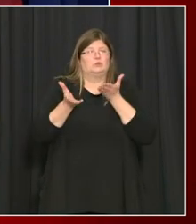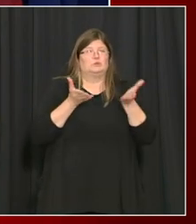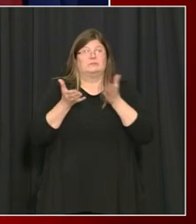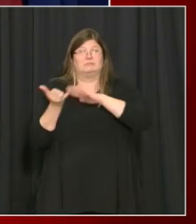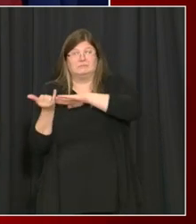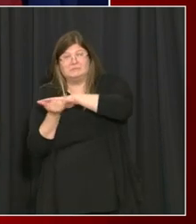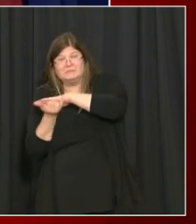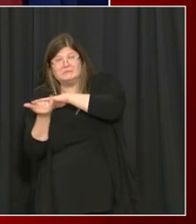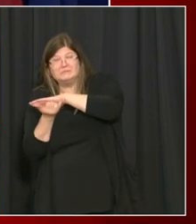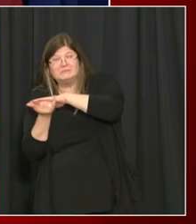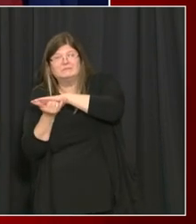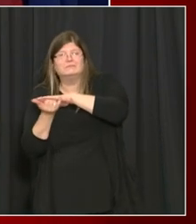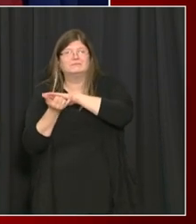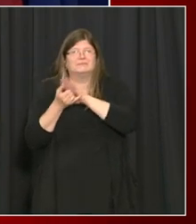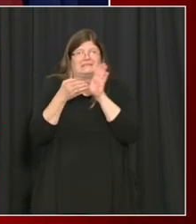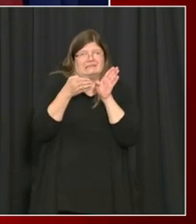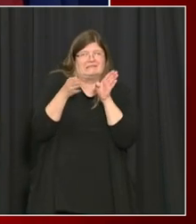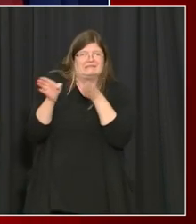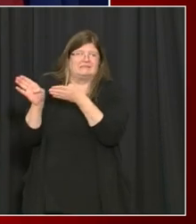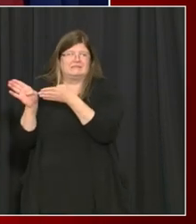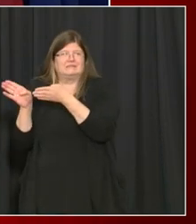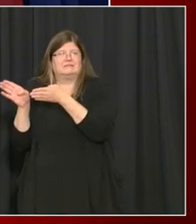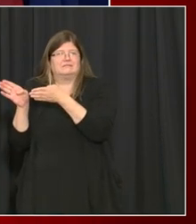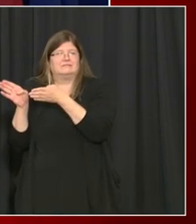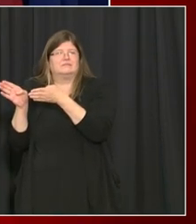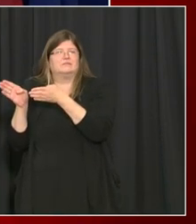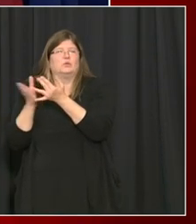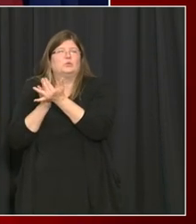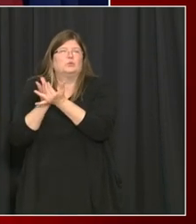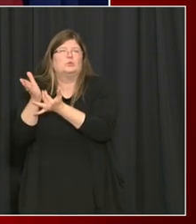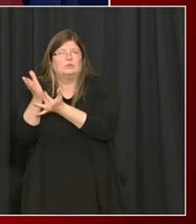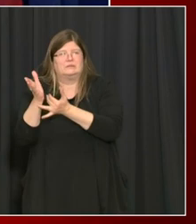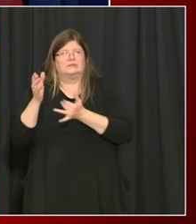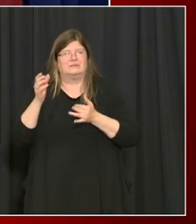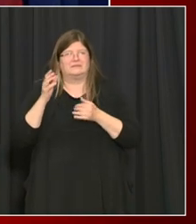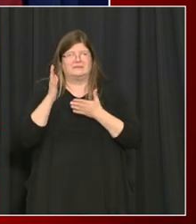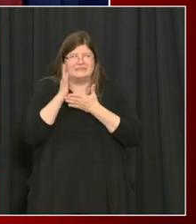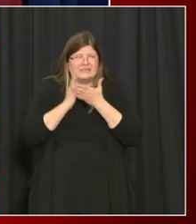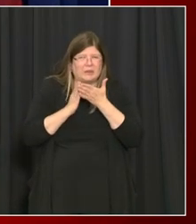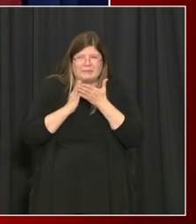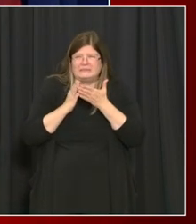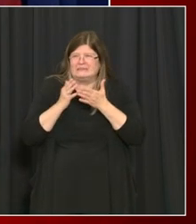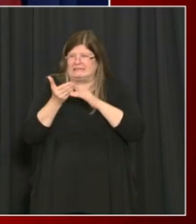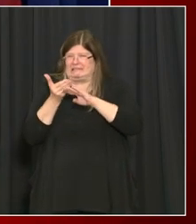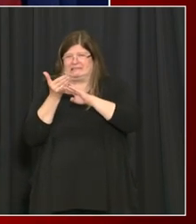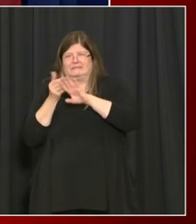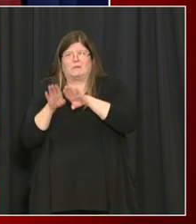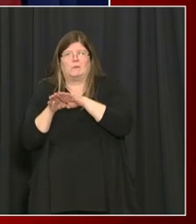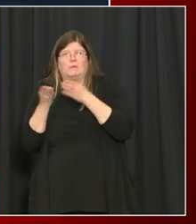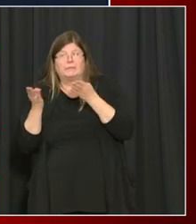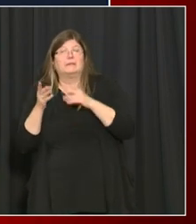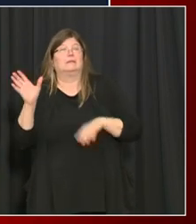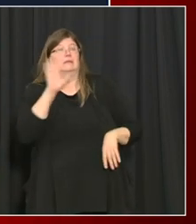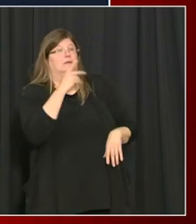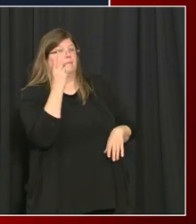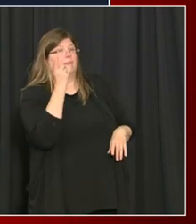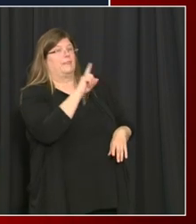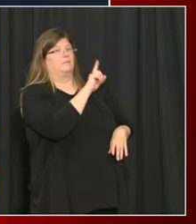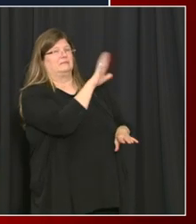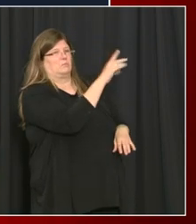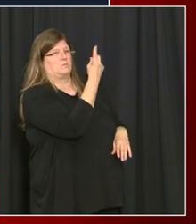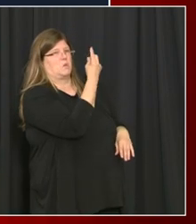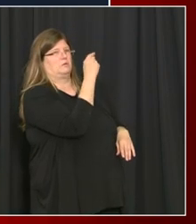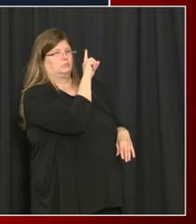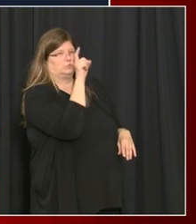flex to per the need throughout the phase reopening. Question on the public space.